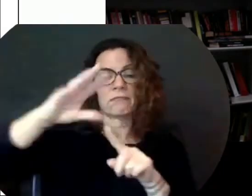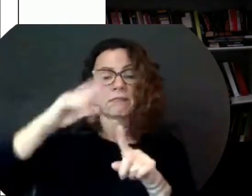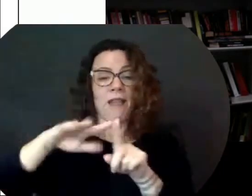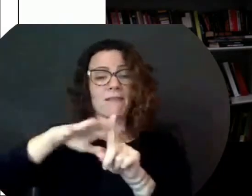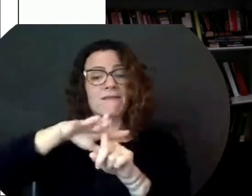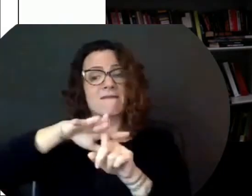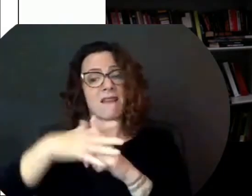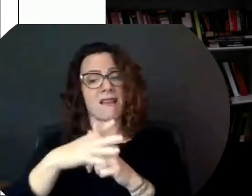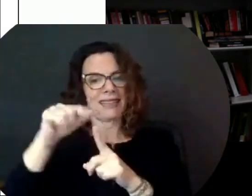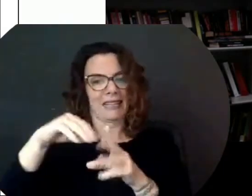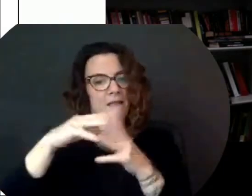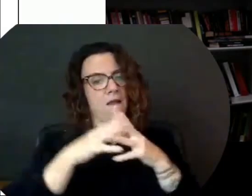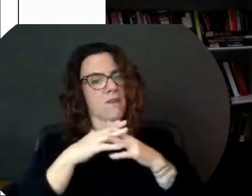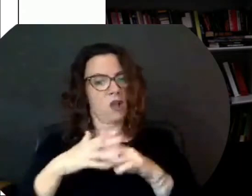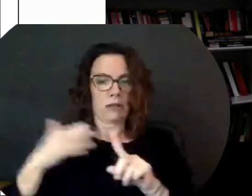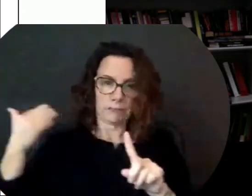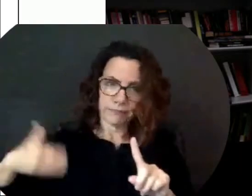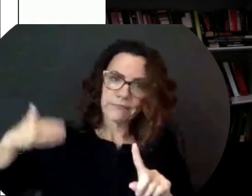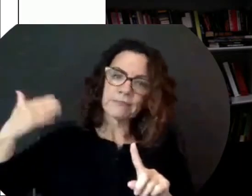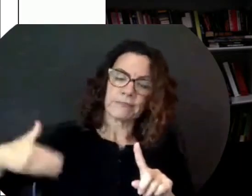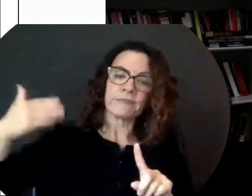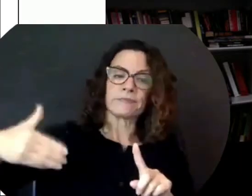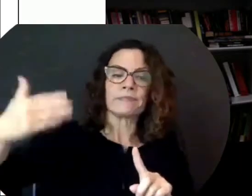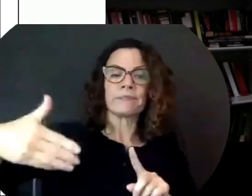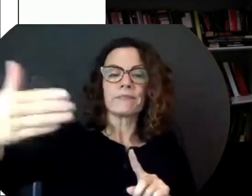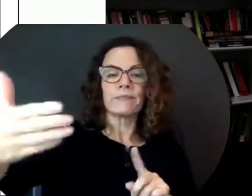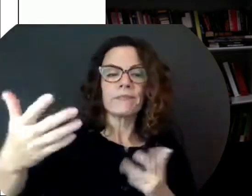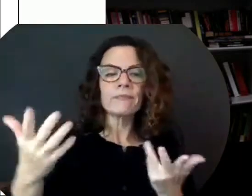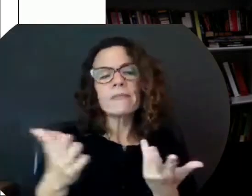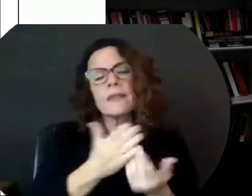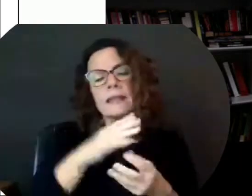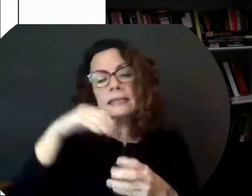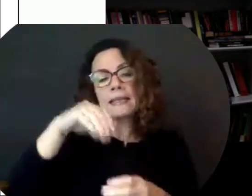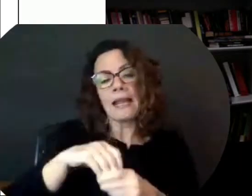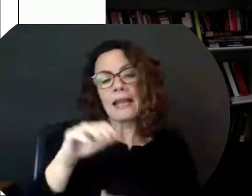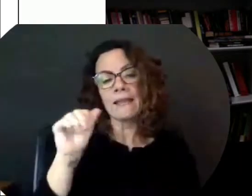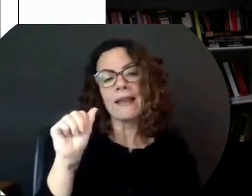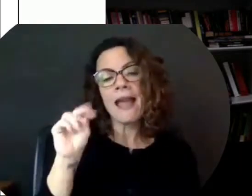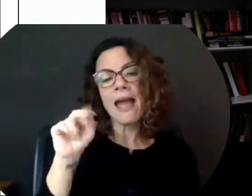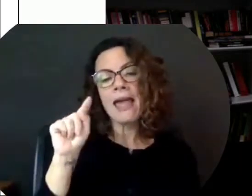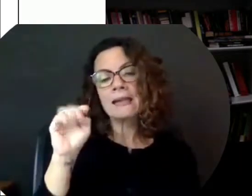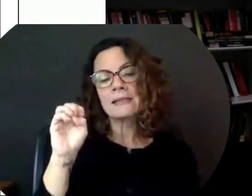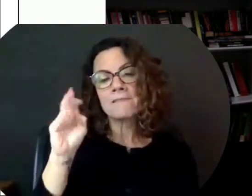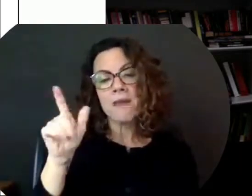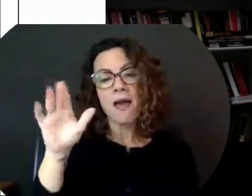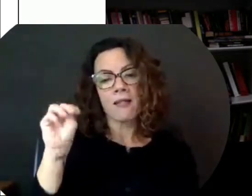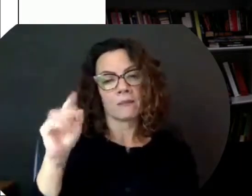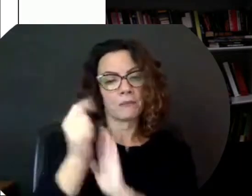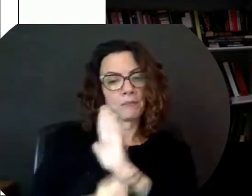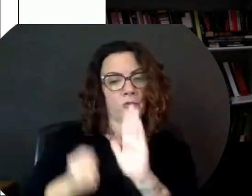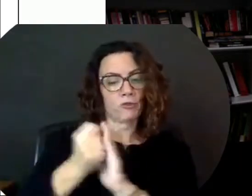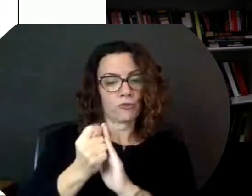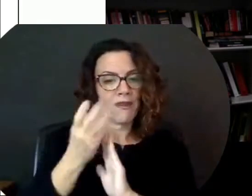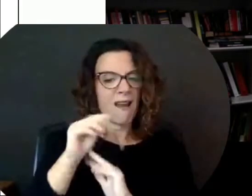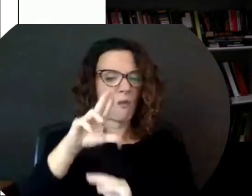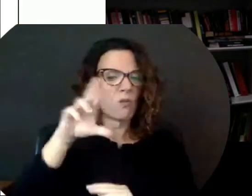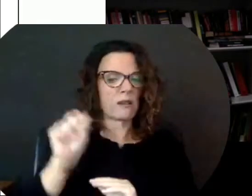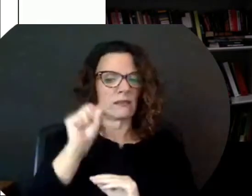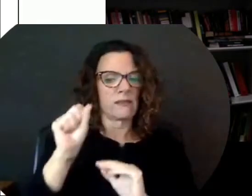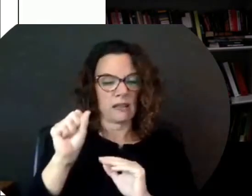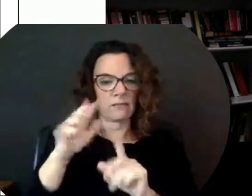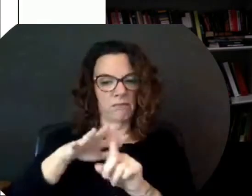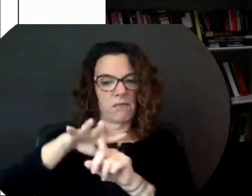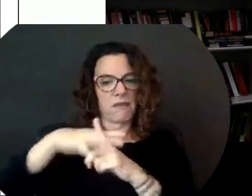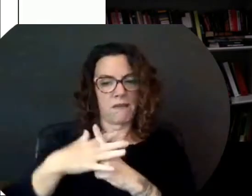at least in the antebellum period and in the U.S. context, a combined formation of nutritional